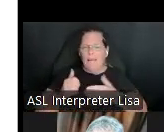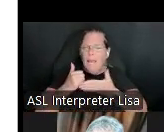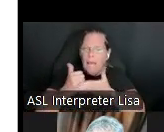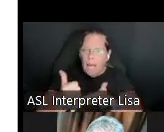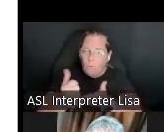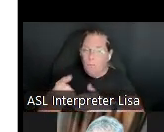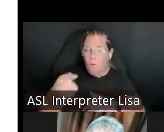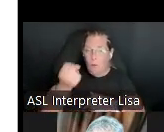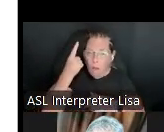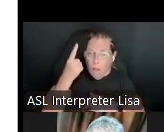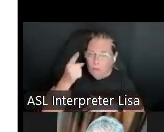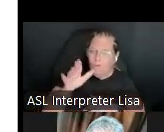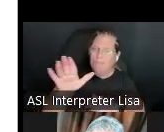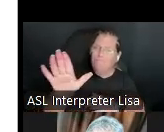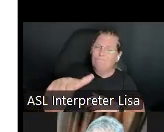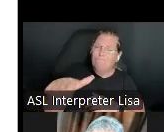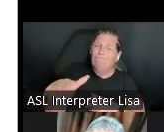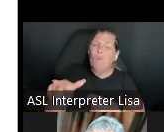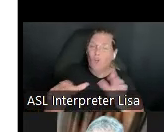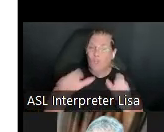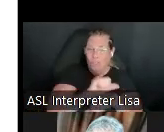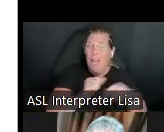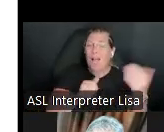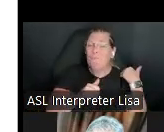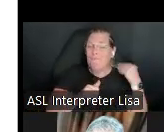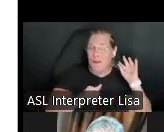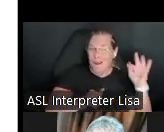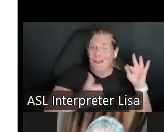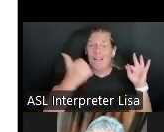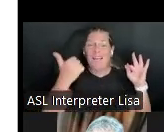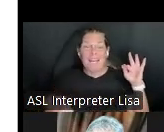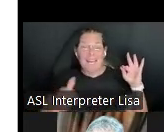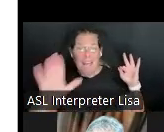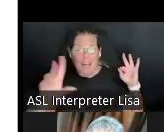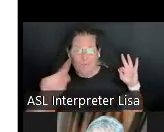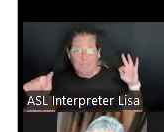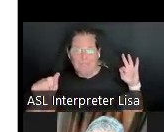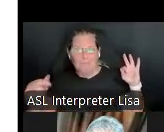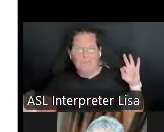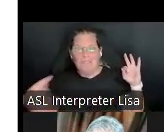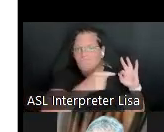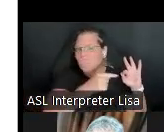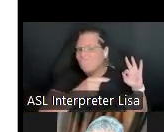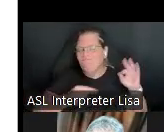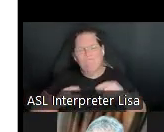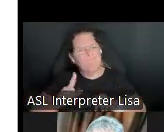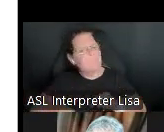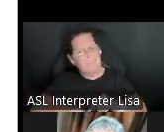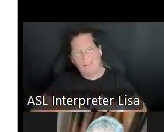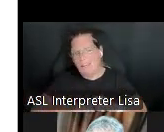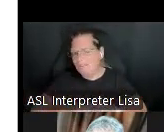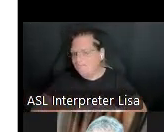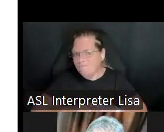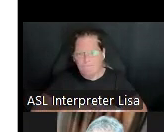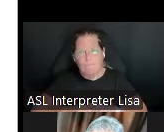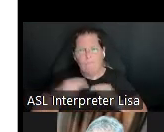understand that presently, as her disability is, she was not able to go back into that